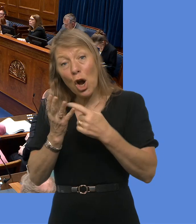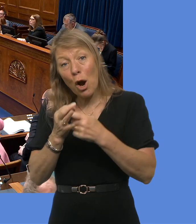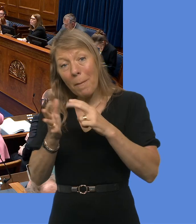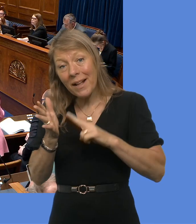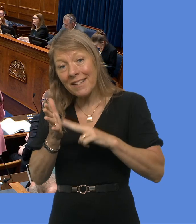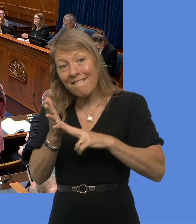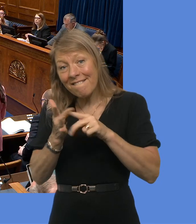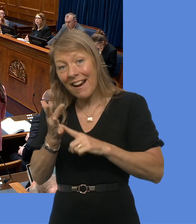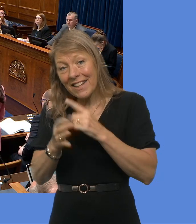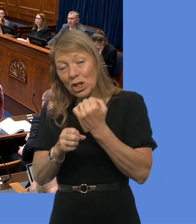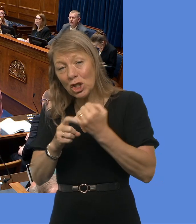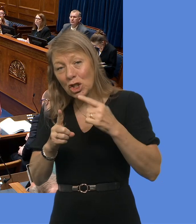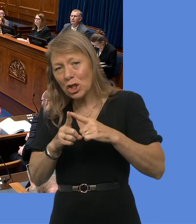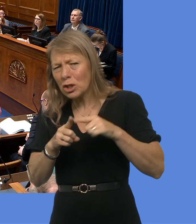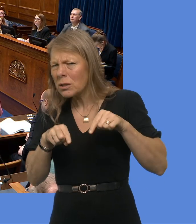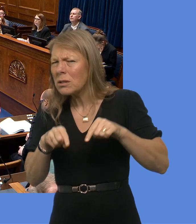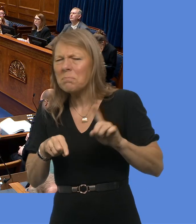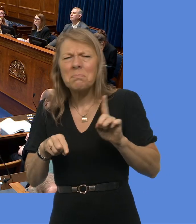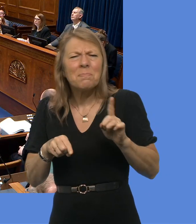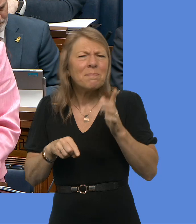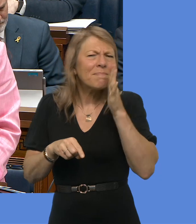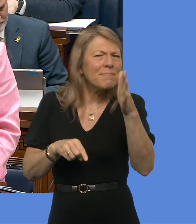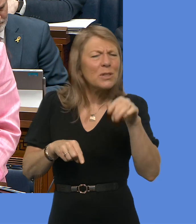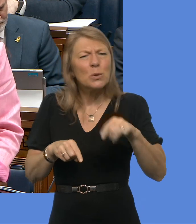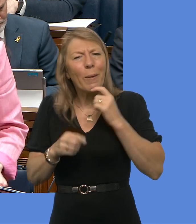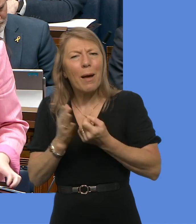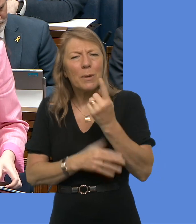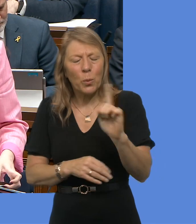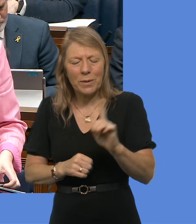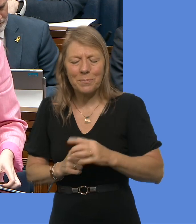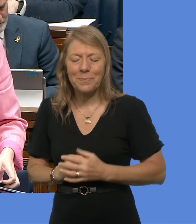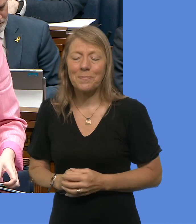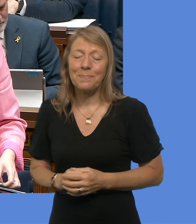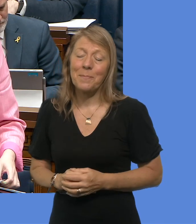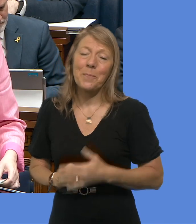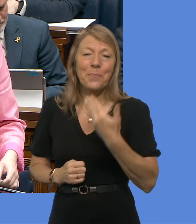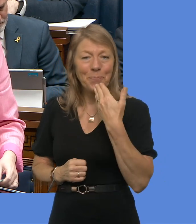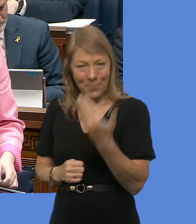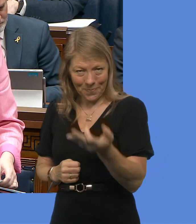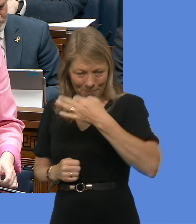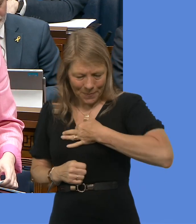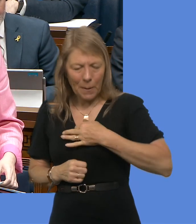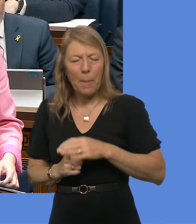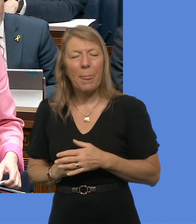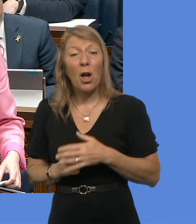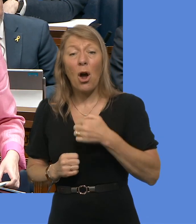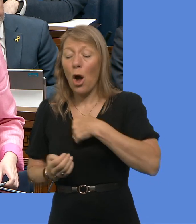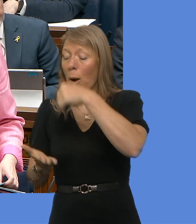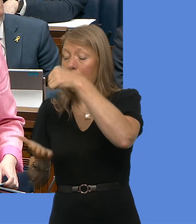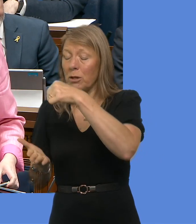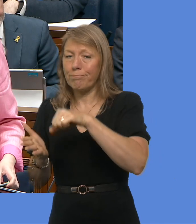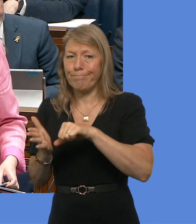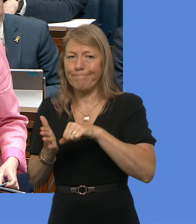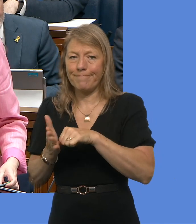Minister. Thank the member for his question. And indeed, the Executive Office budget has been incredibly difficult. We had requested over £7